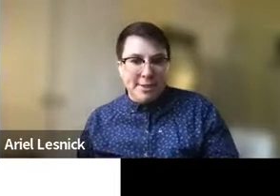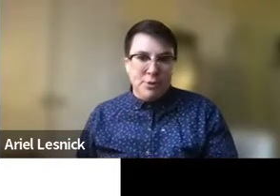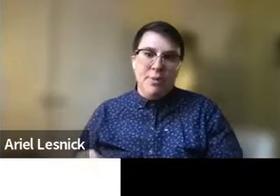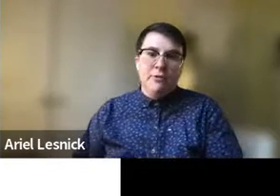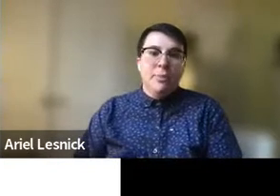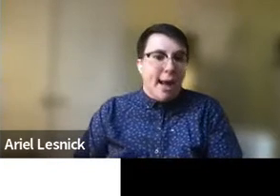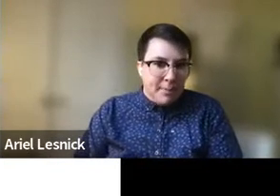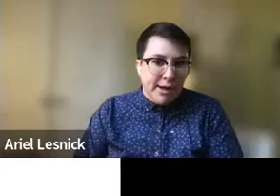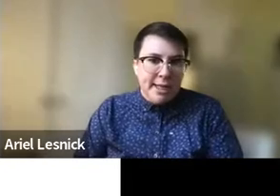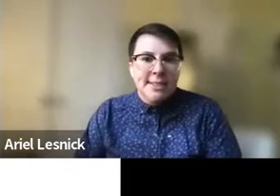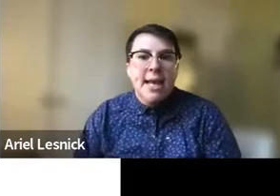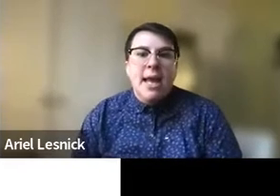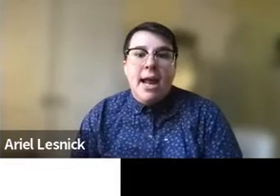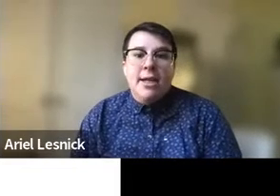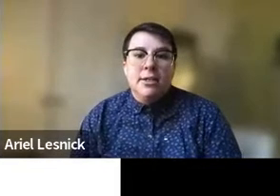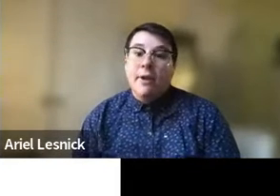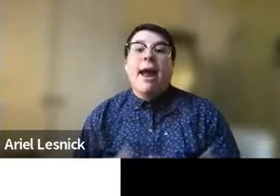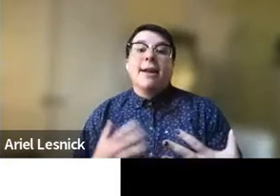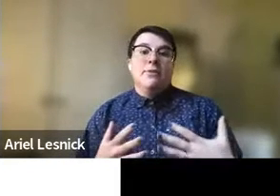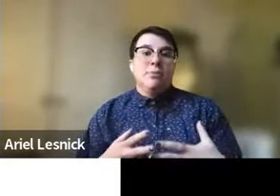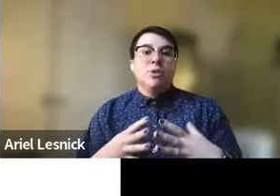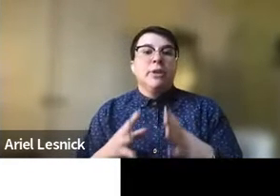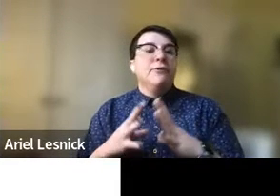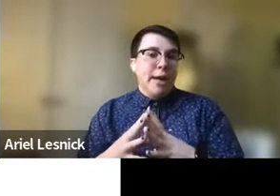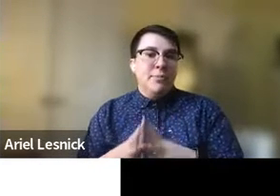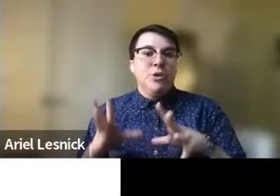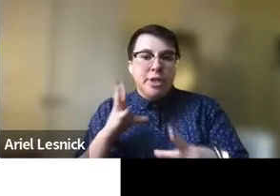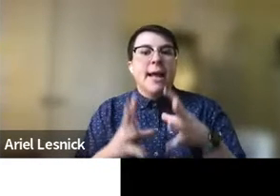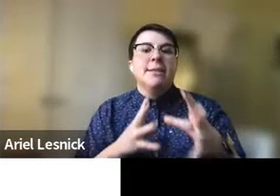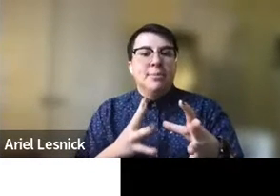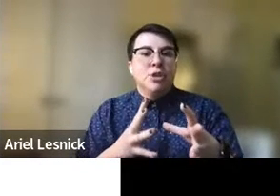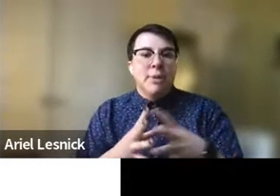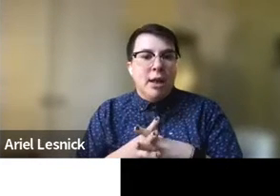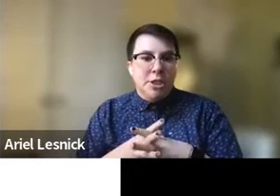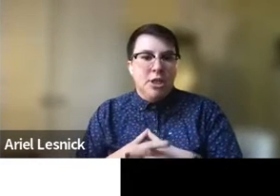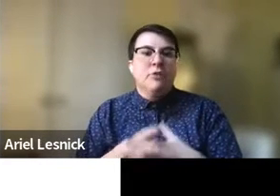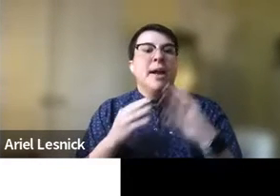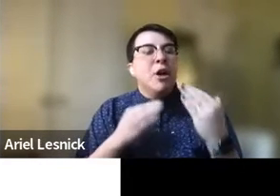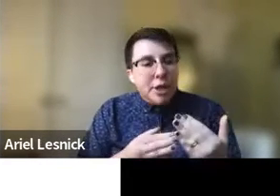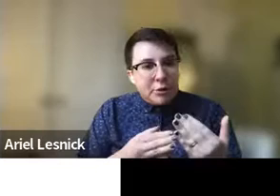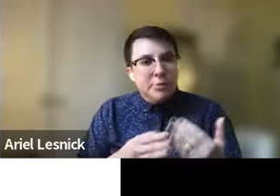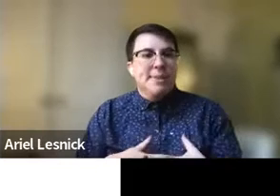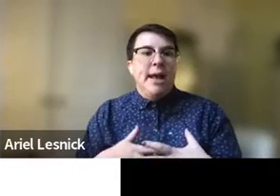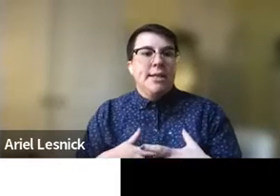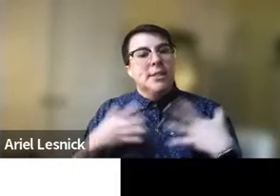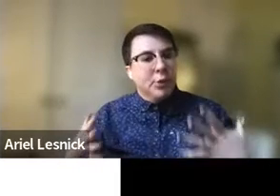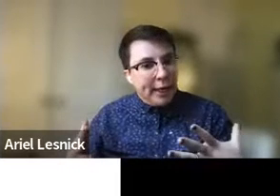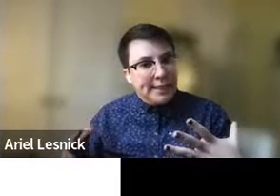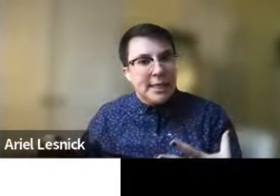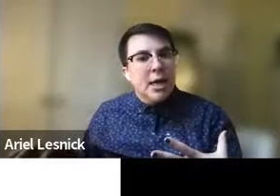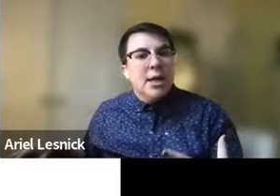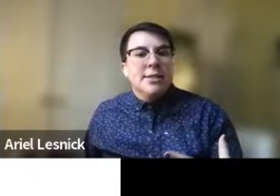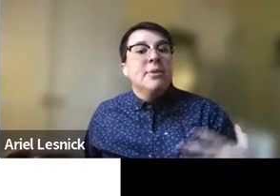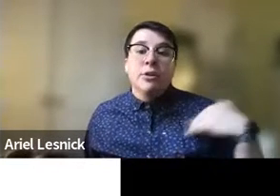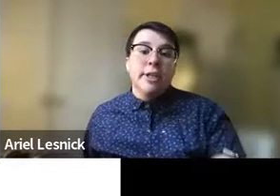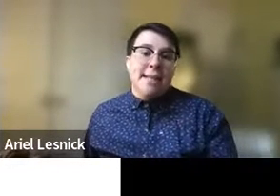civil rights movement for Black Americans, and their activism was really framed using that same terminology of minority groups and civil